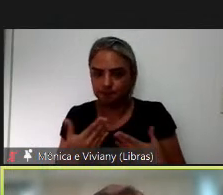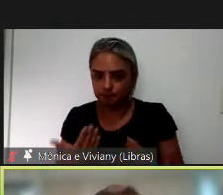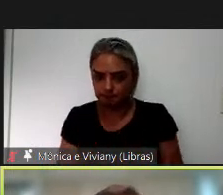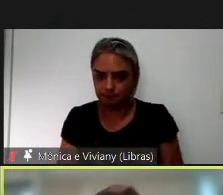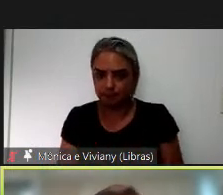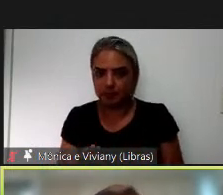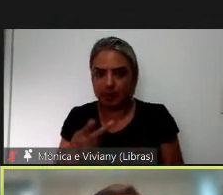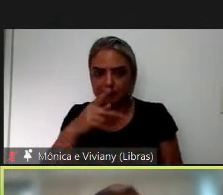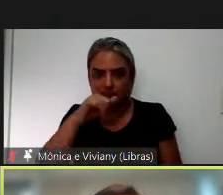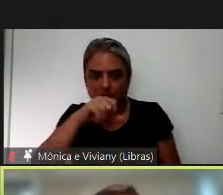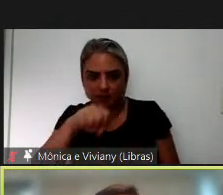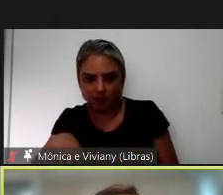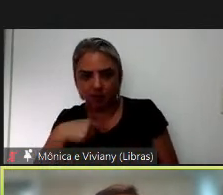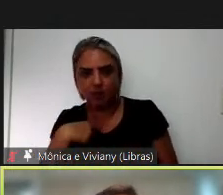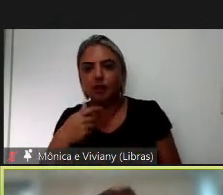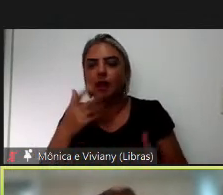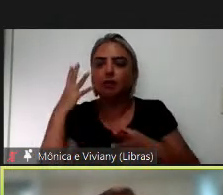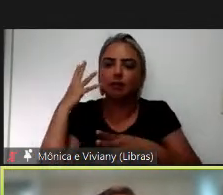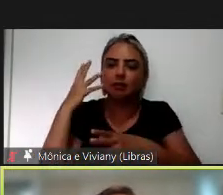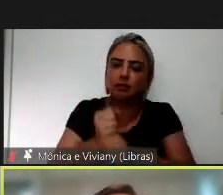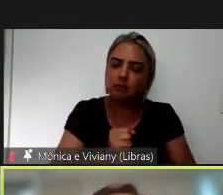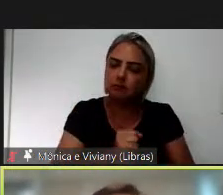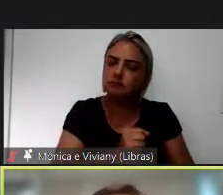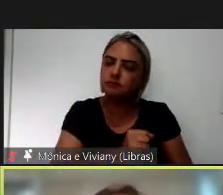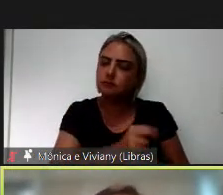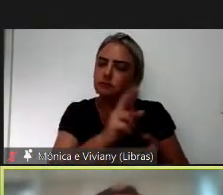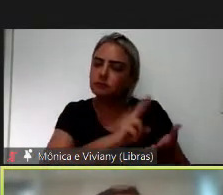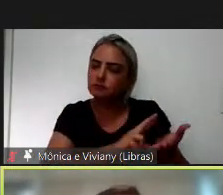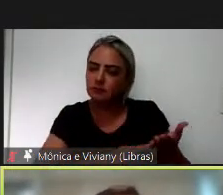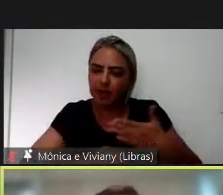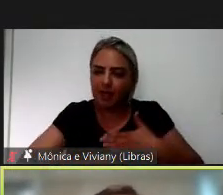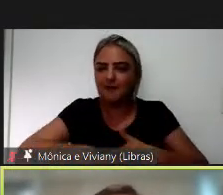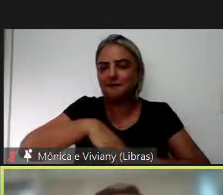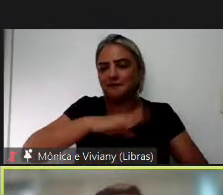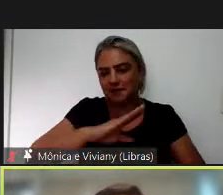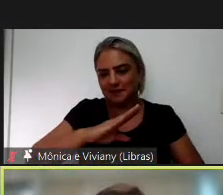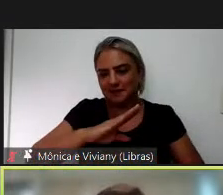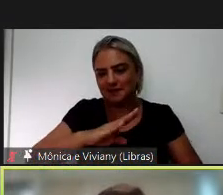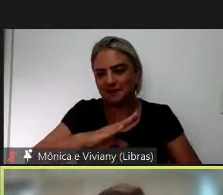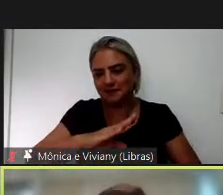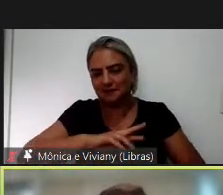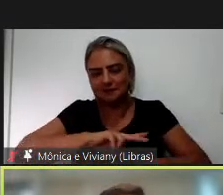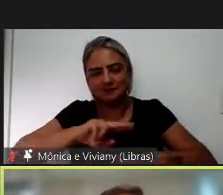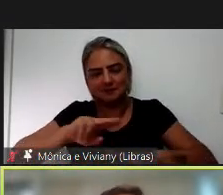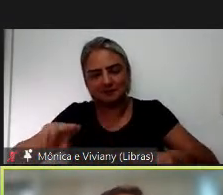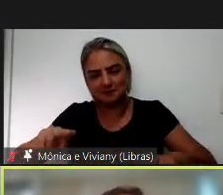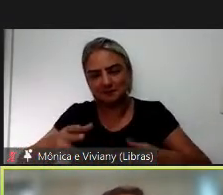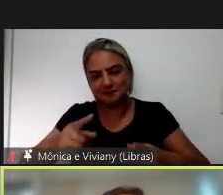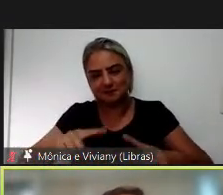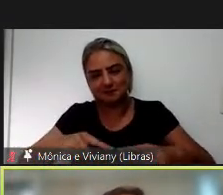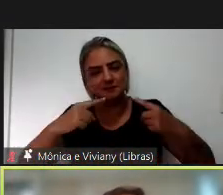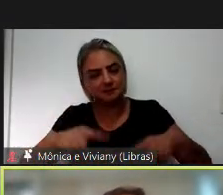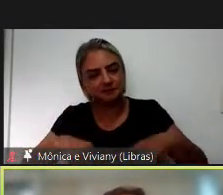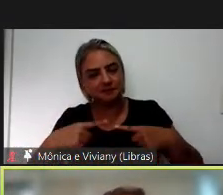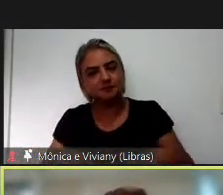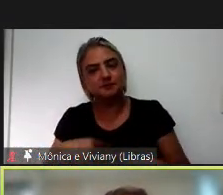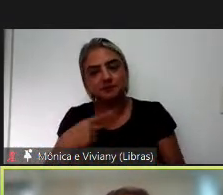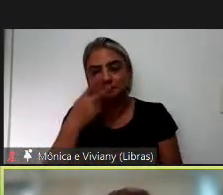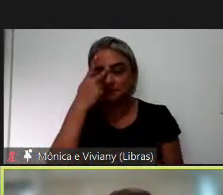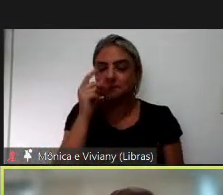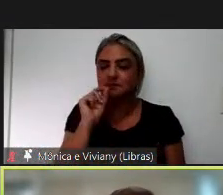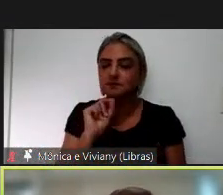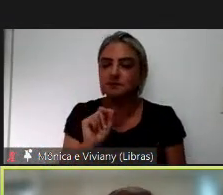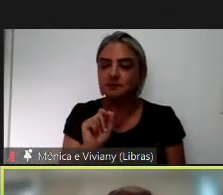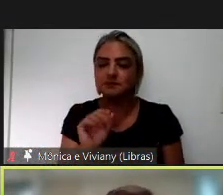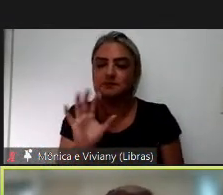themes related to nutrition. So this agreement is registered with some